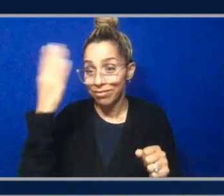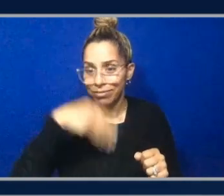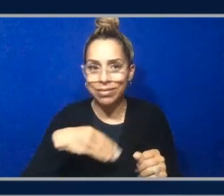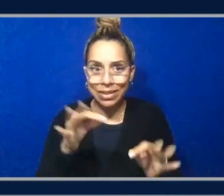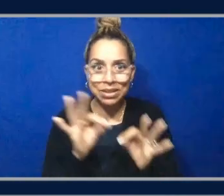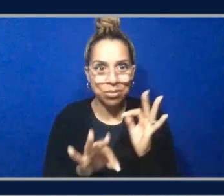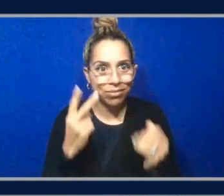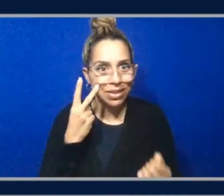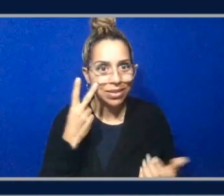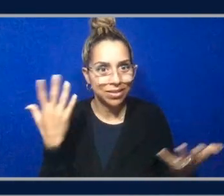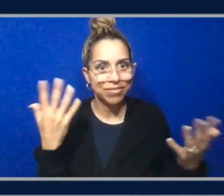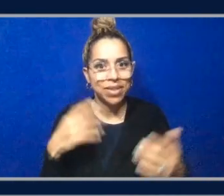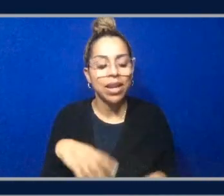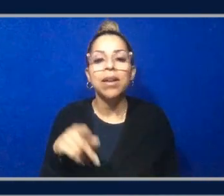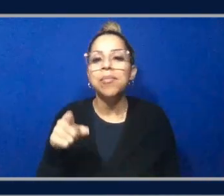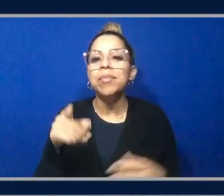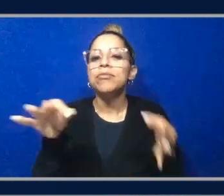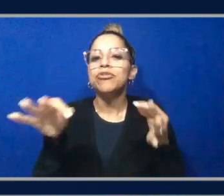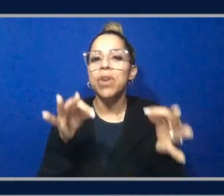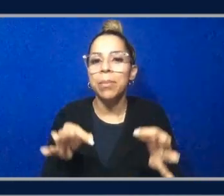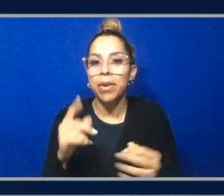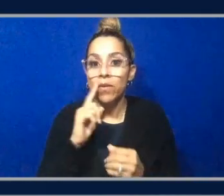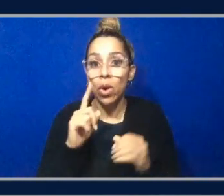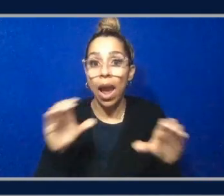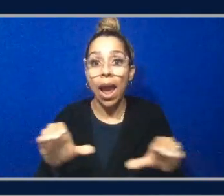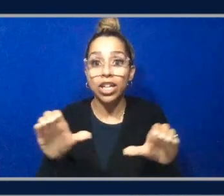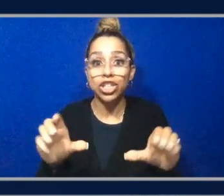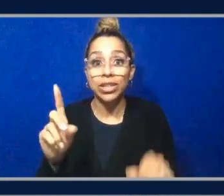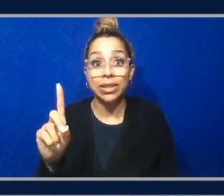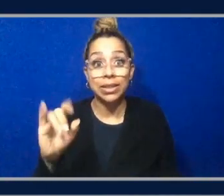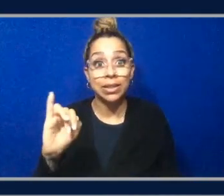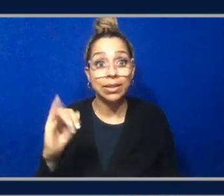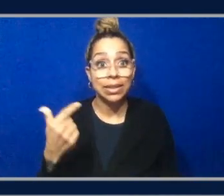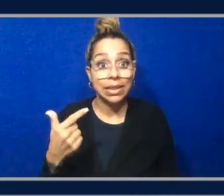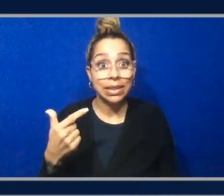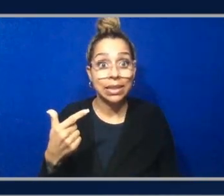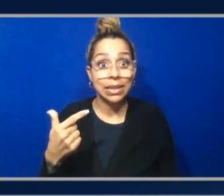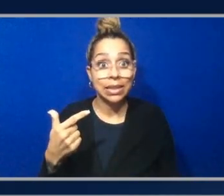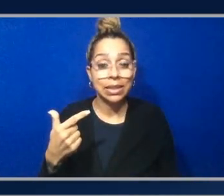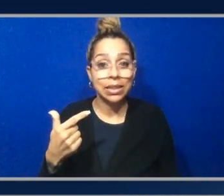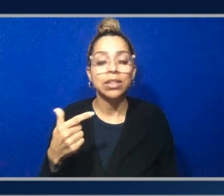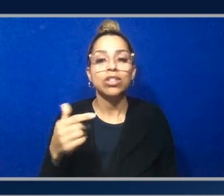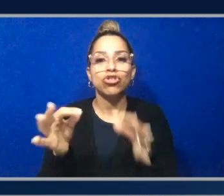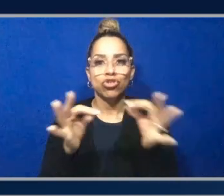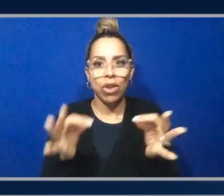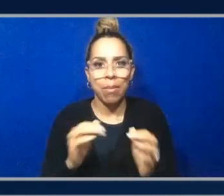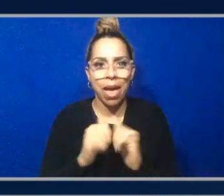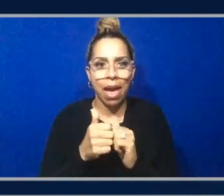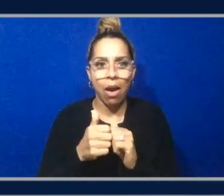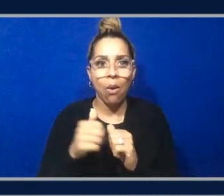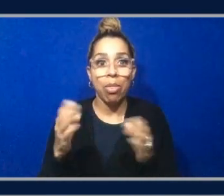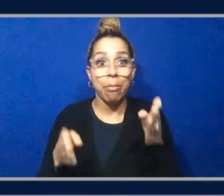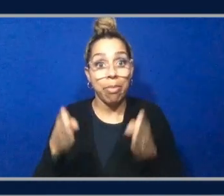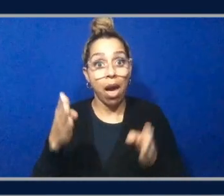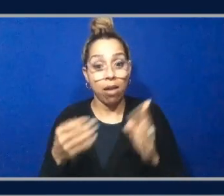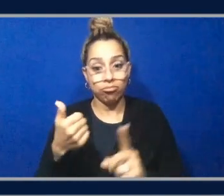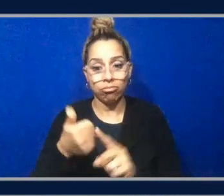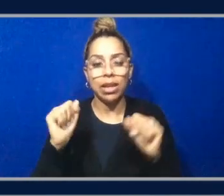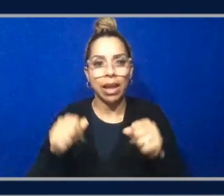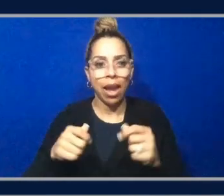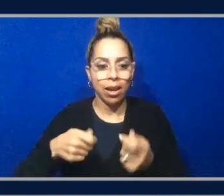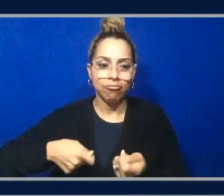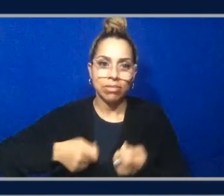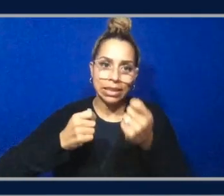describes here, for example, for the action dig, it describes how the bot can dig a hole. And So